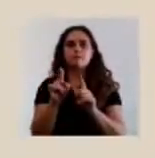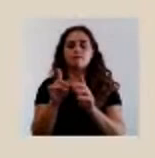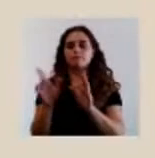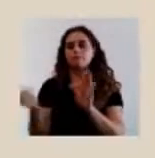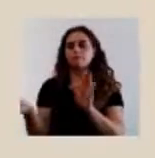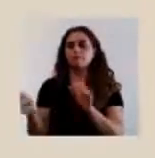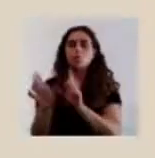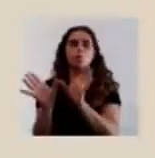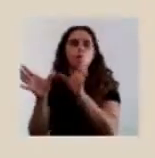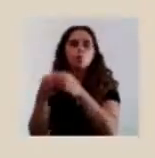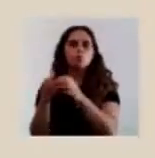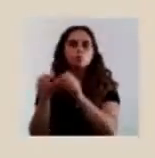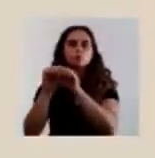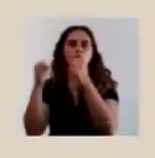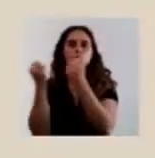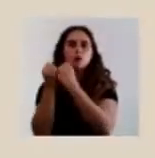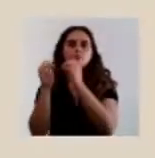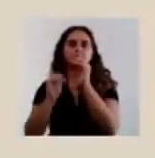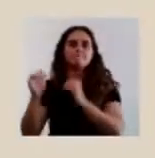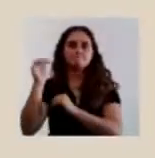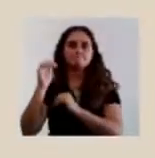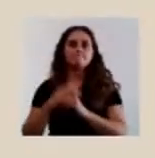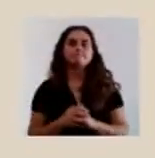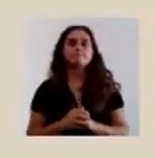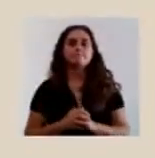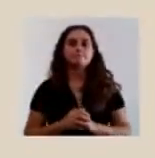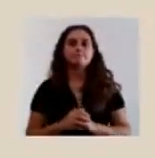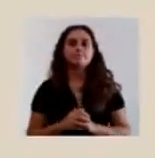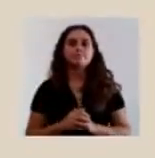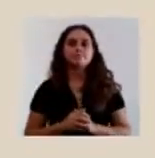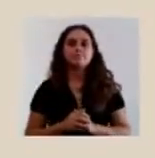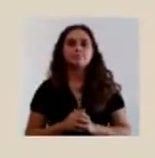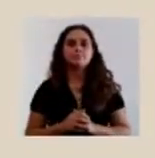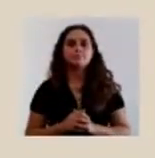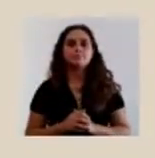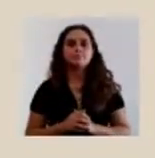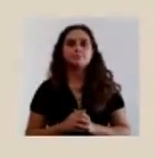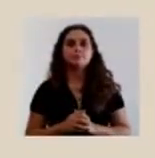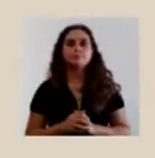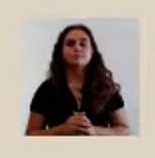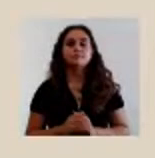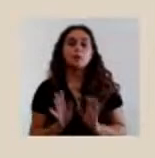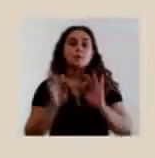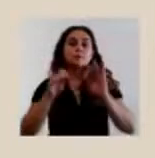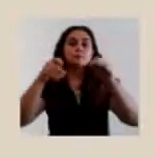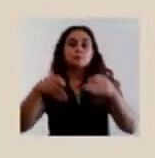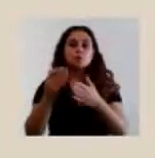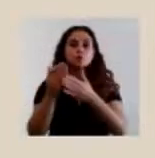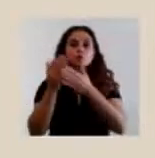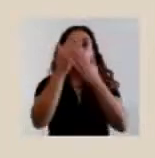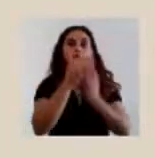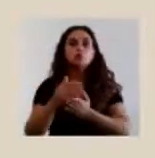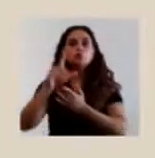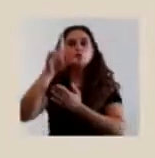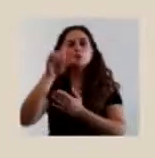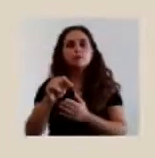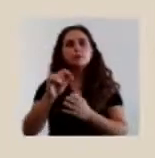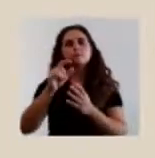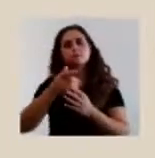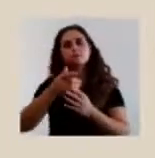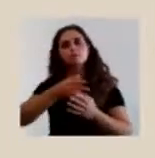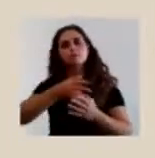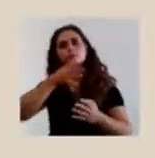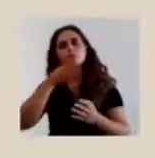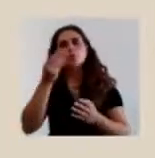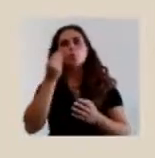lower social class. Finally, studies have also documented the impact